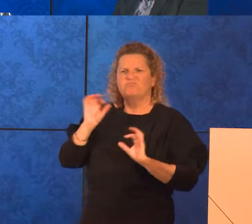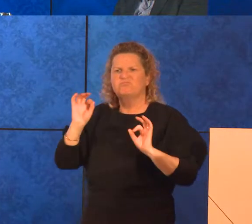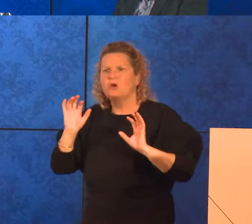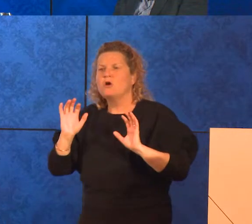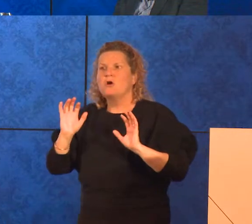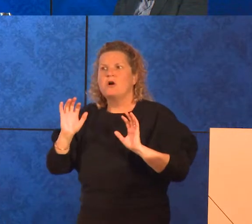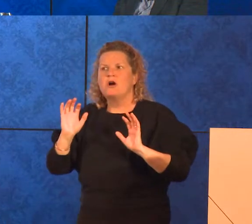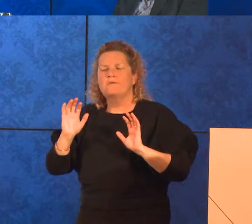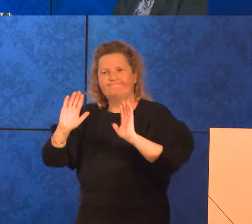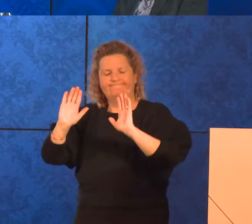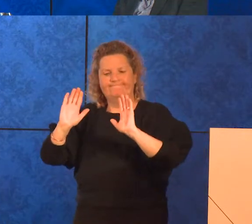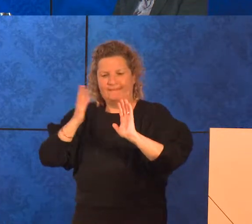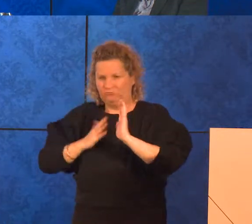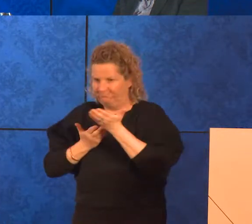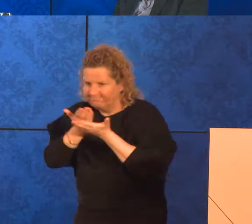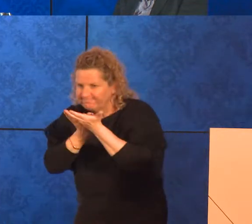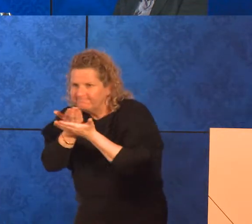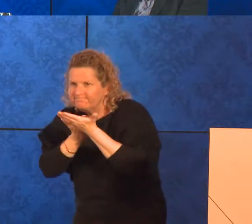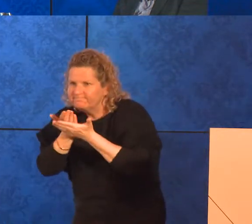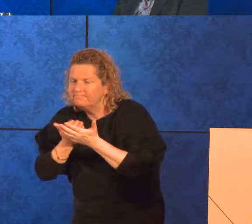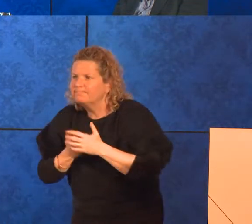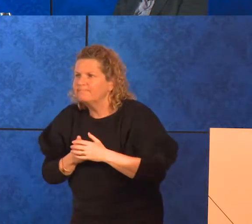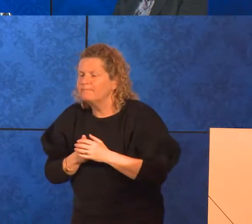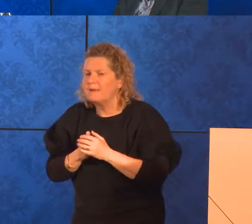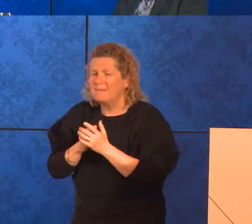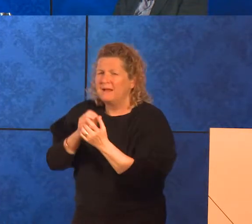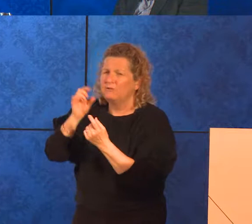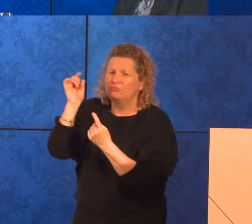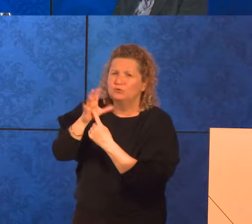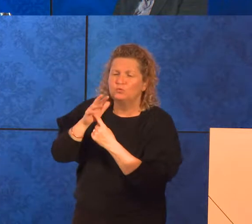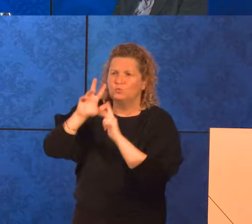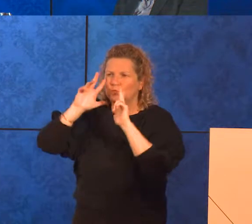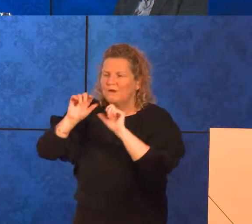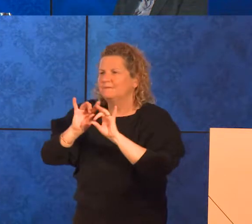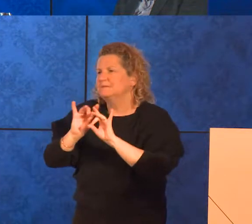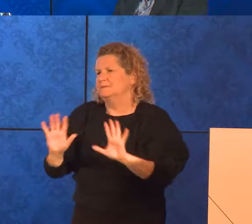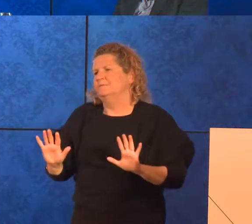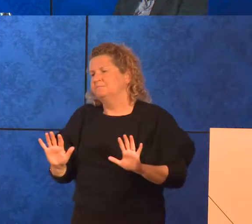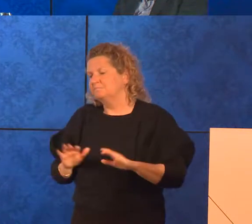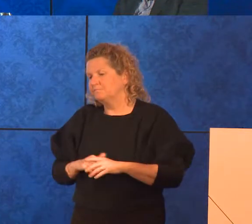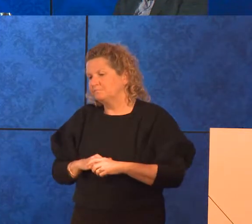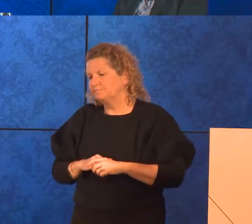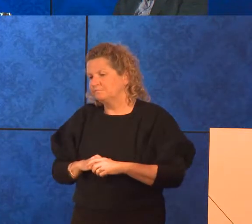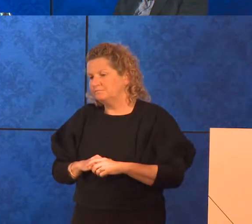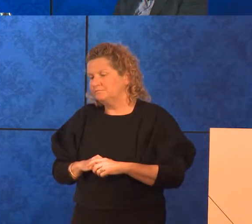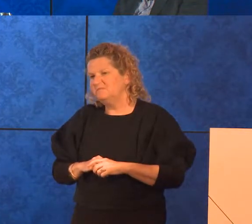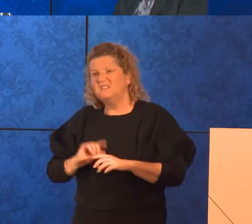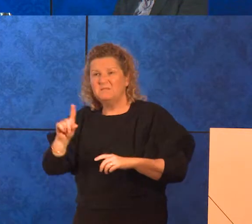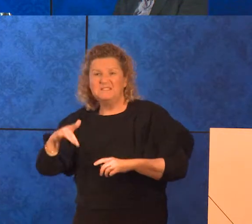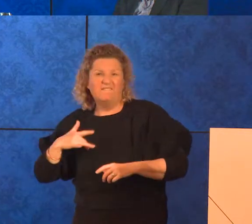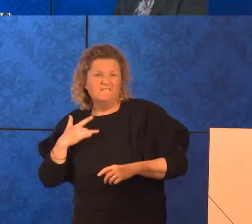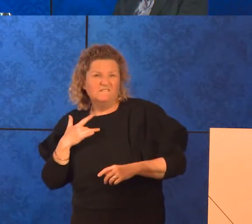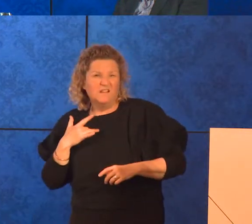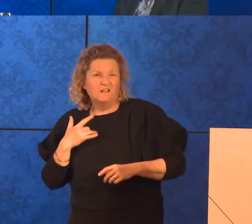obviously, you do need to debrief. So I think it's absolutely critical for self-care. But I feel like also we